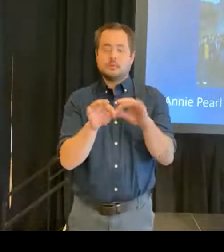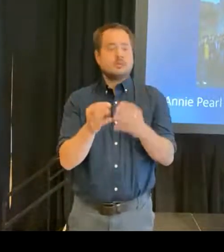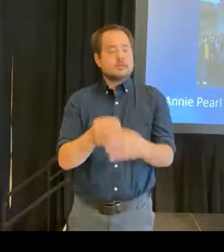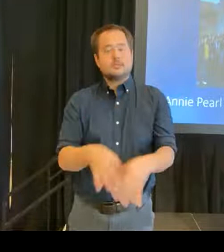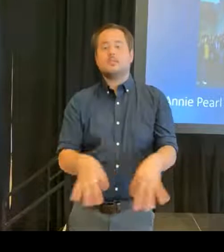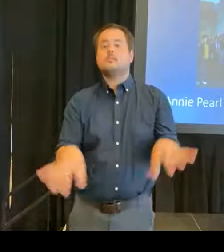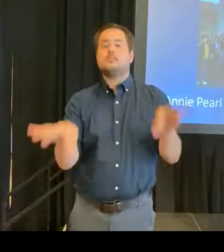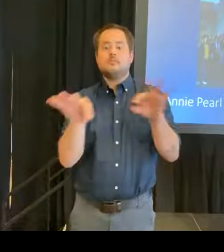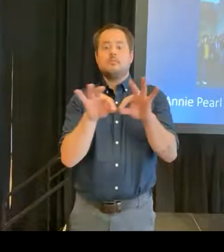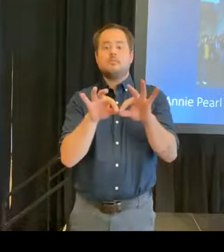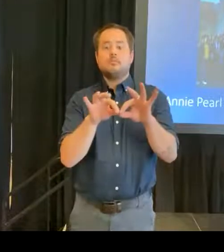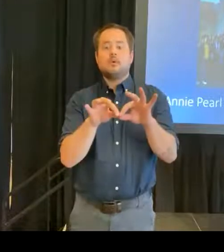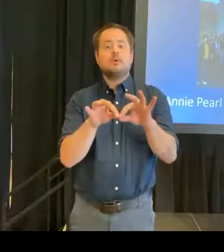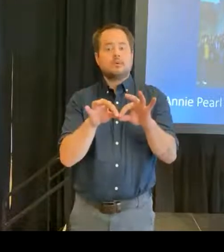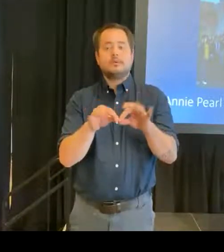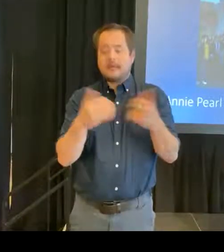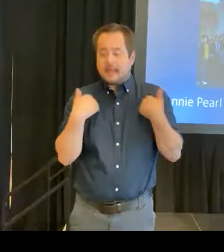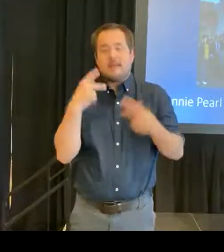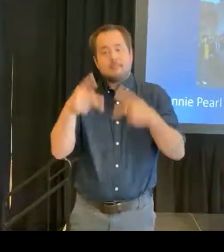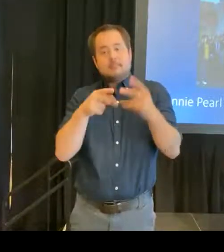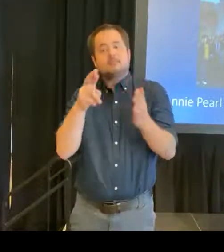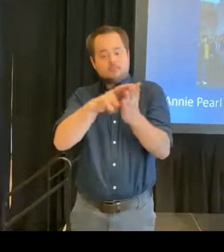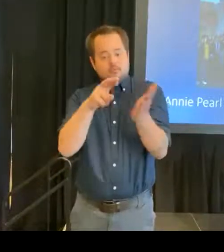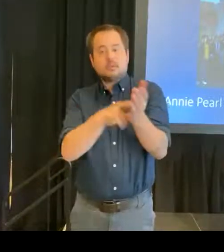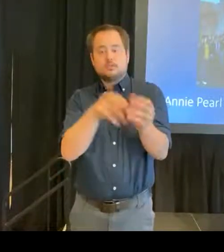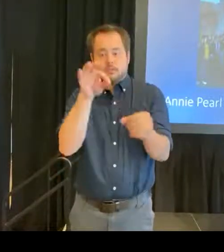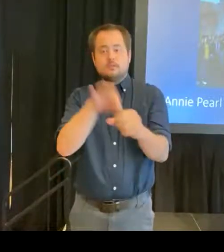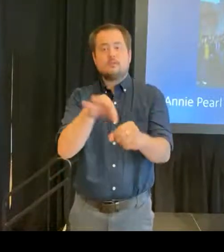trying to get people to register to vote.